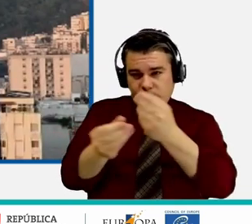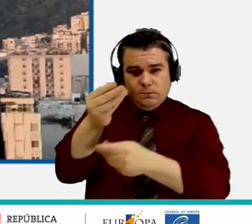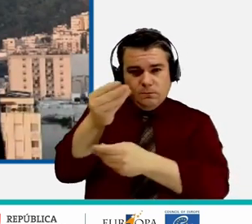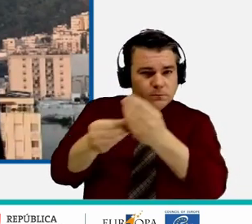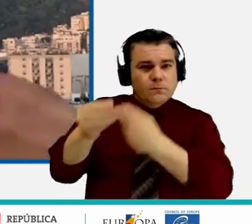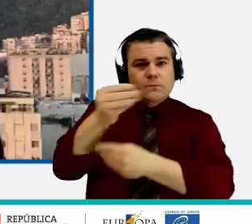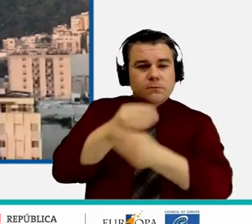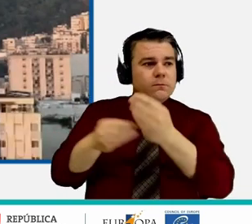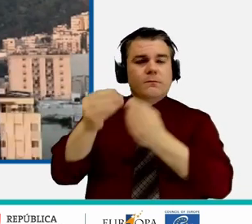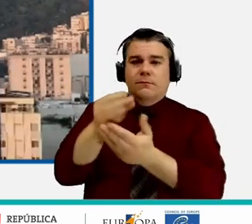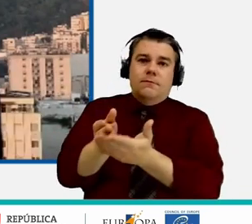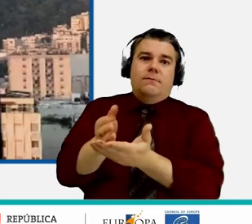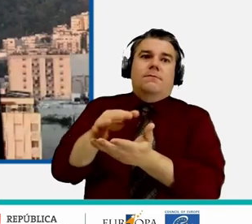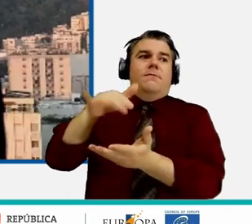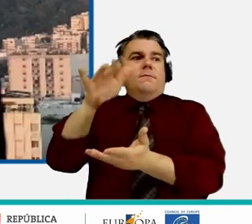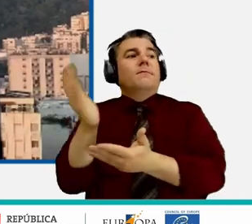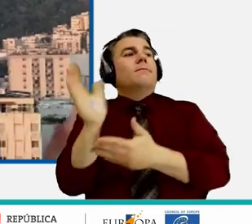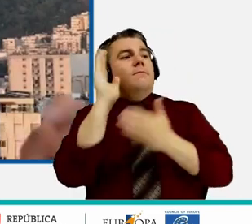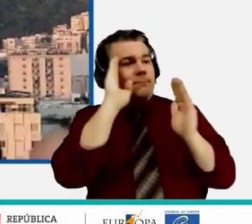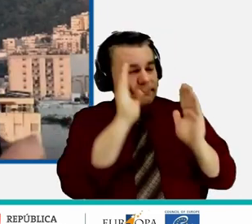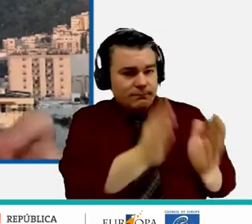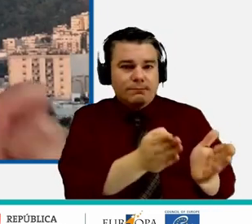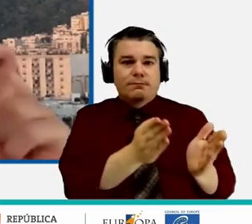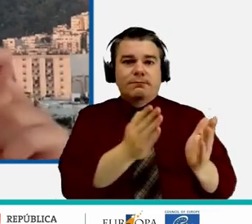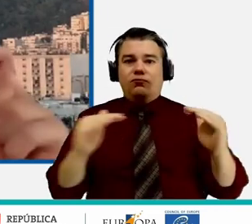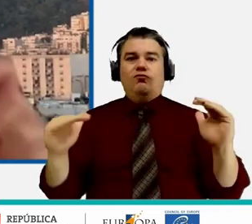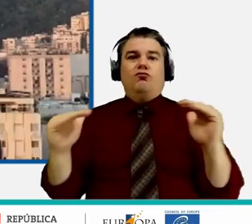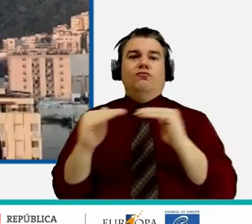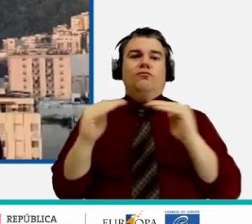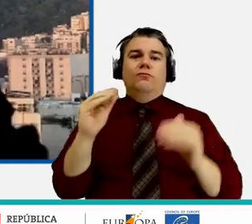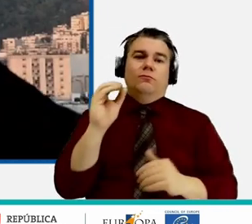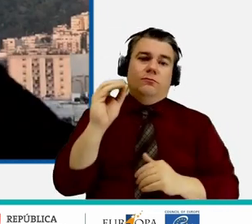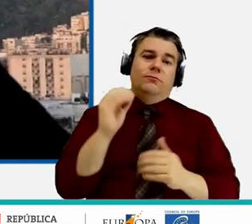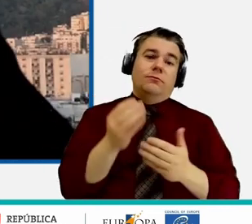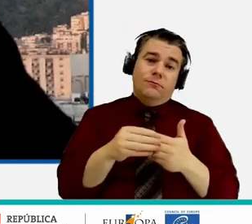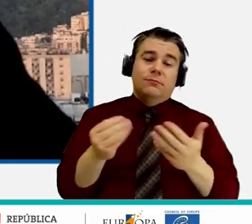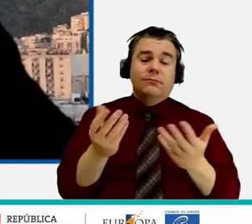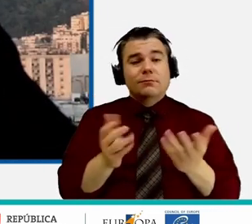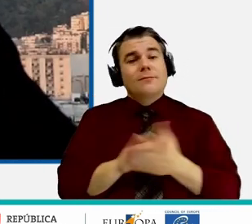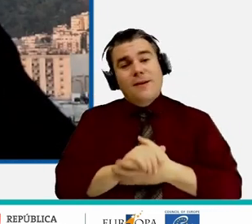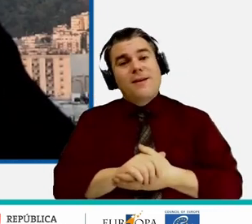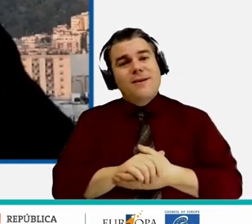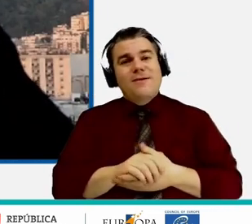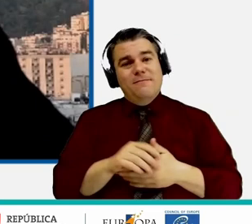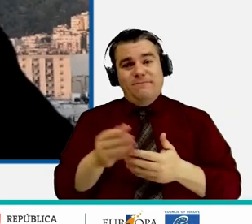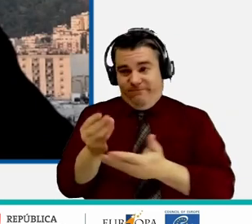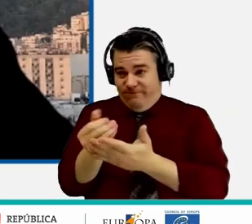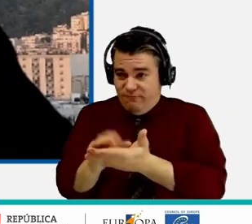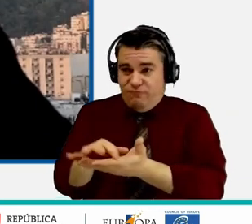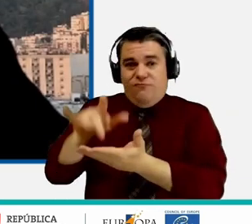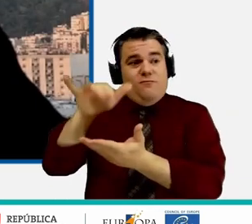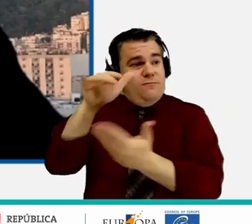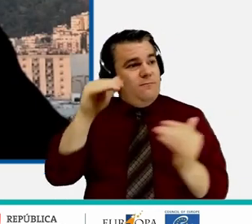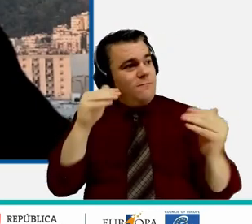tackle climate change and come to a net zero economy. We just opening now calls